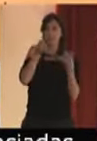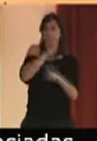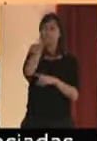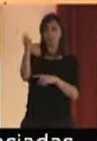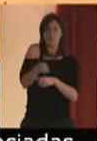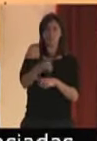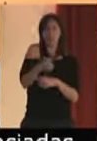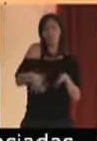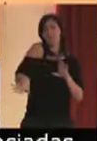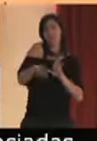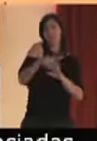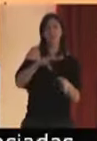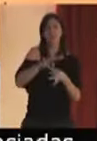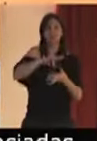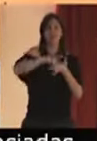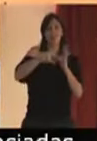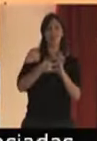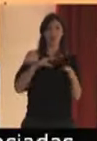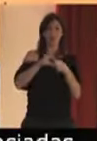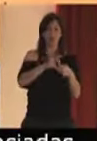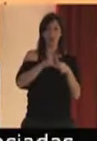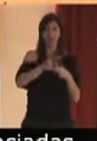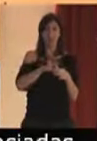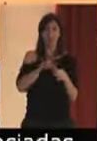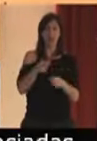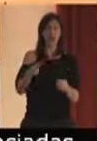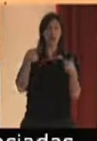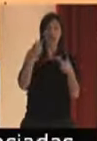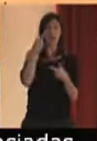associated and that will help to improve it and